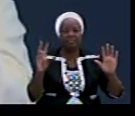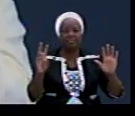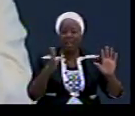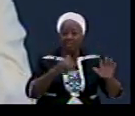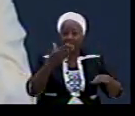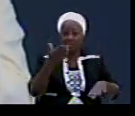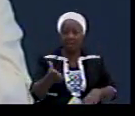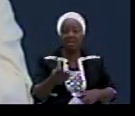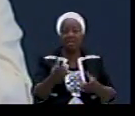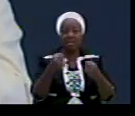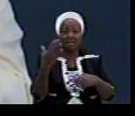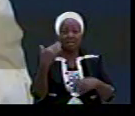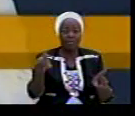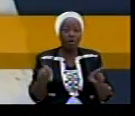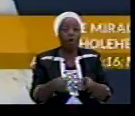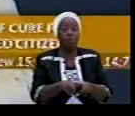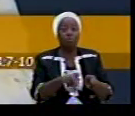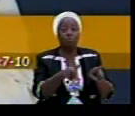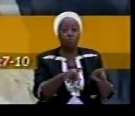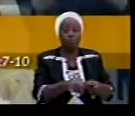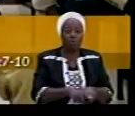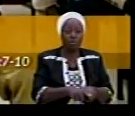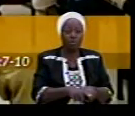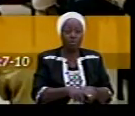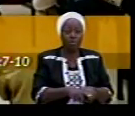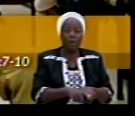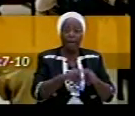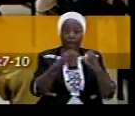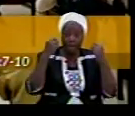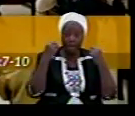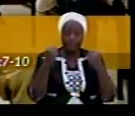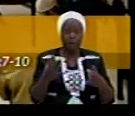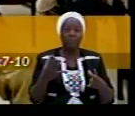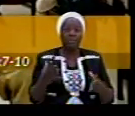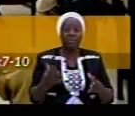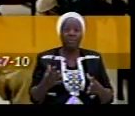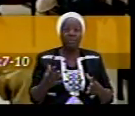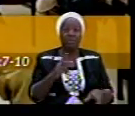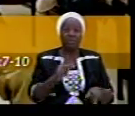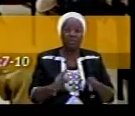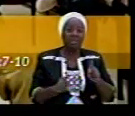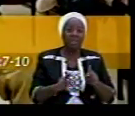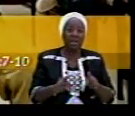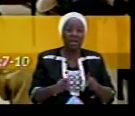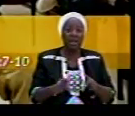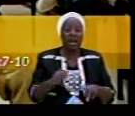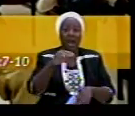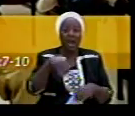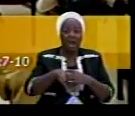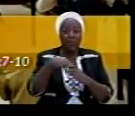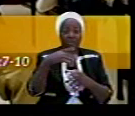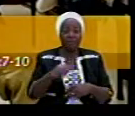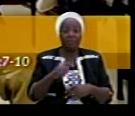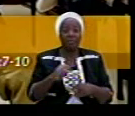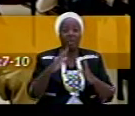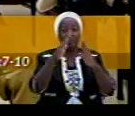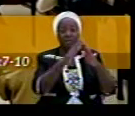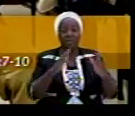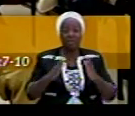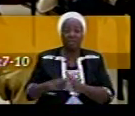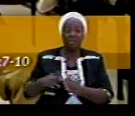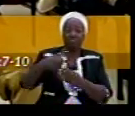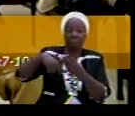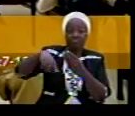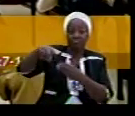came also a multitude out of the cities round about unto